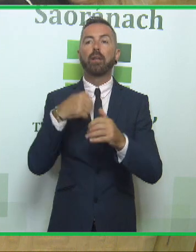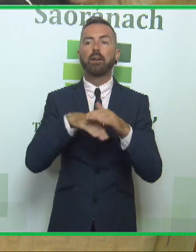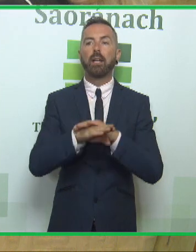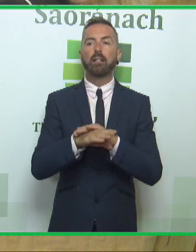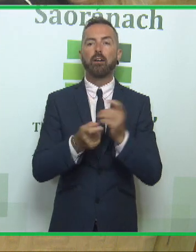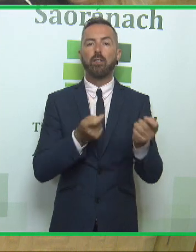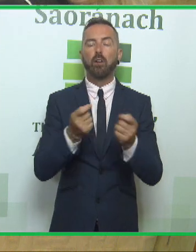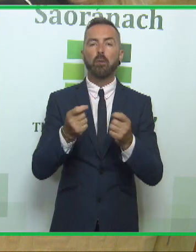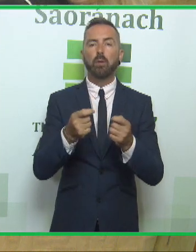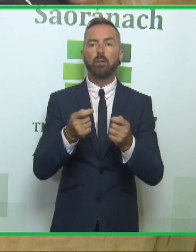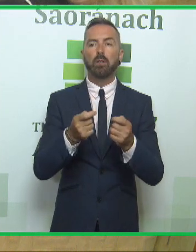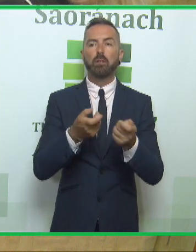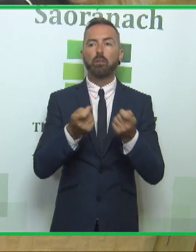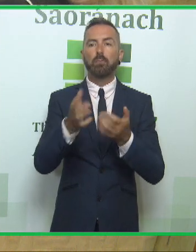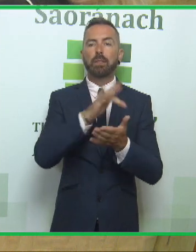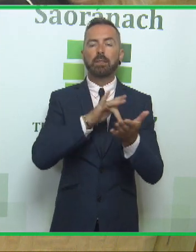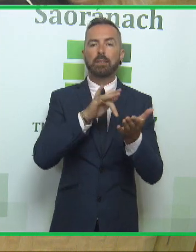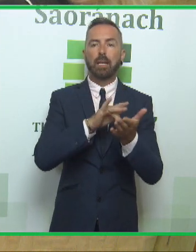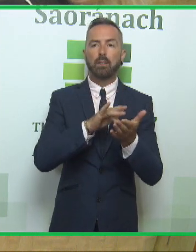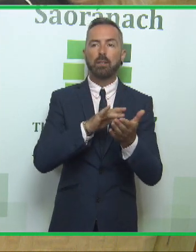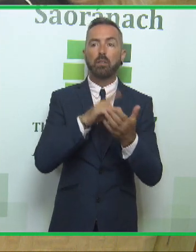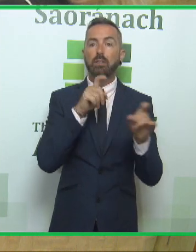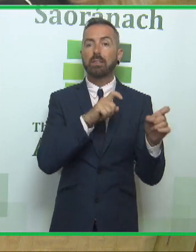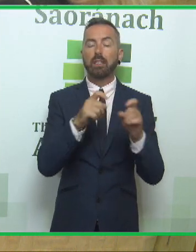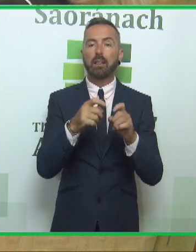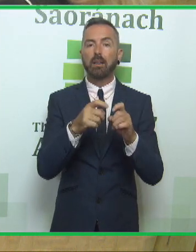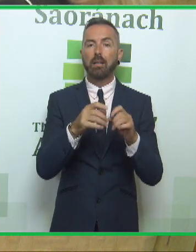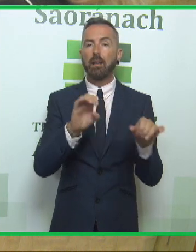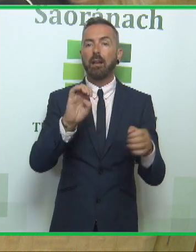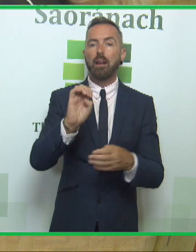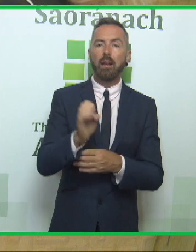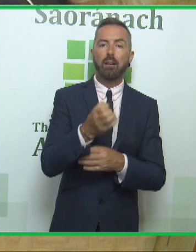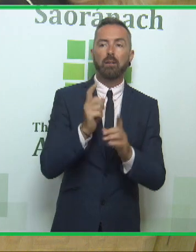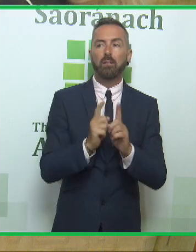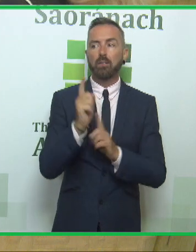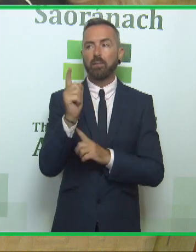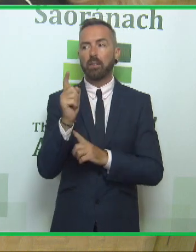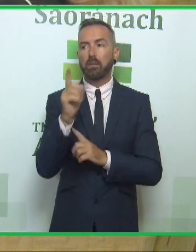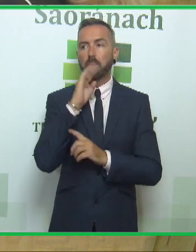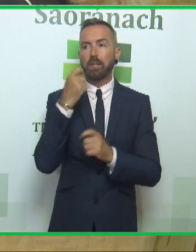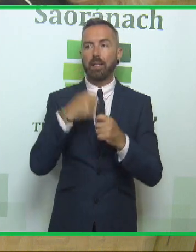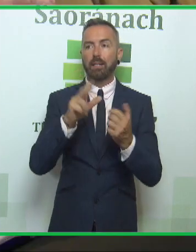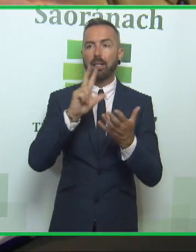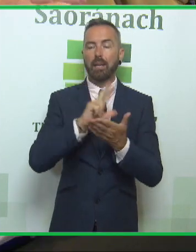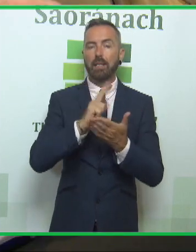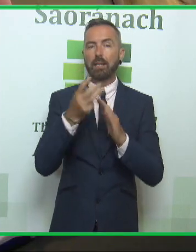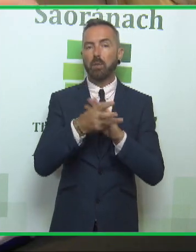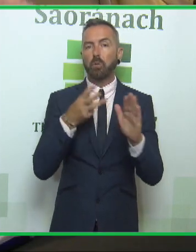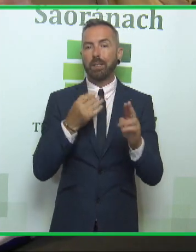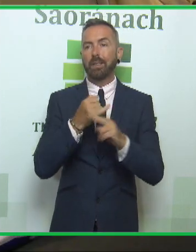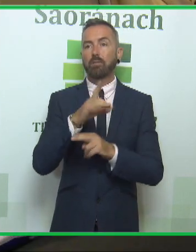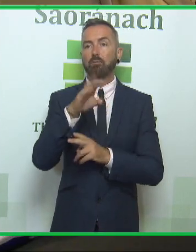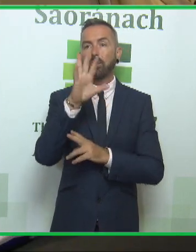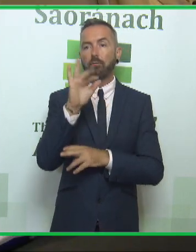then they're still very early in recovery. And then it's back to our day program, and it's another 18 weeks there. Same thing, then